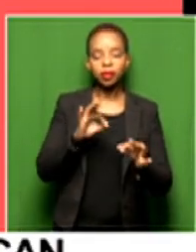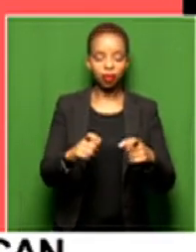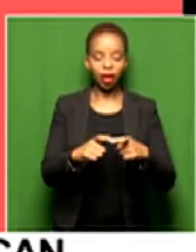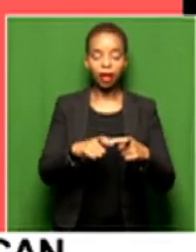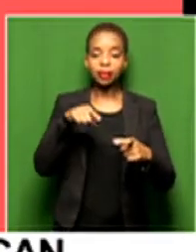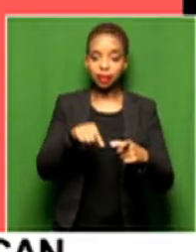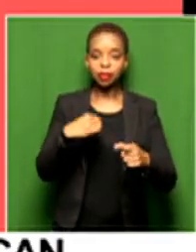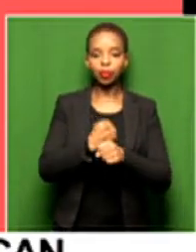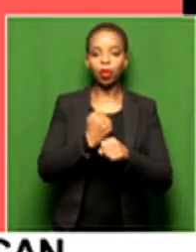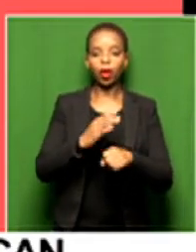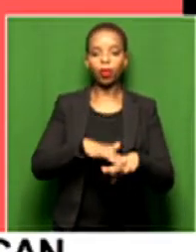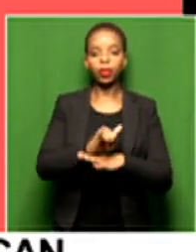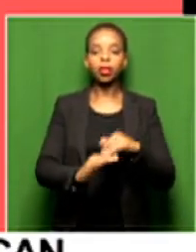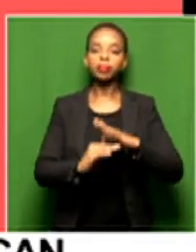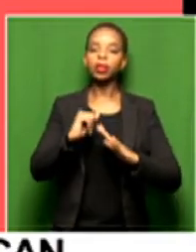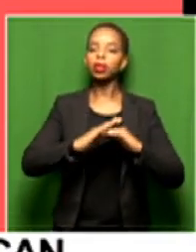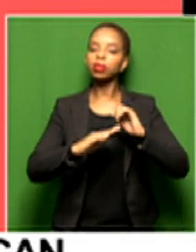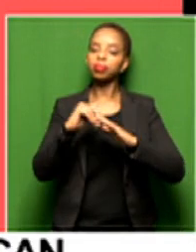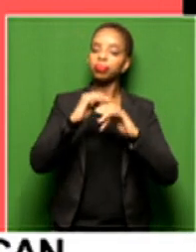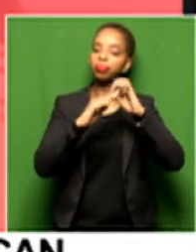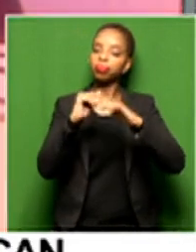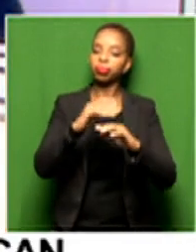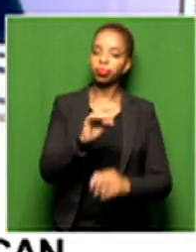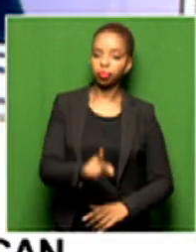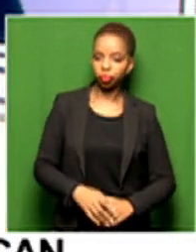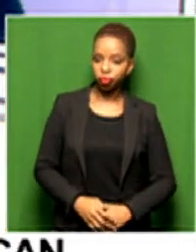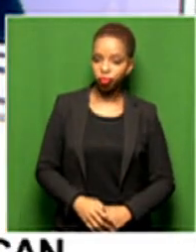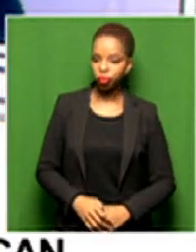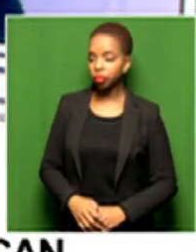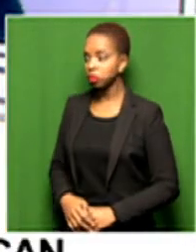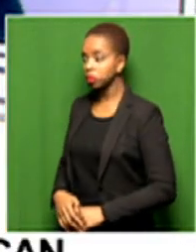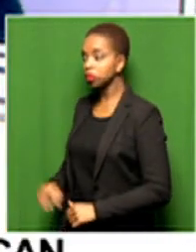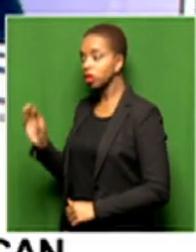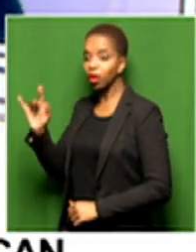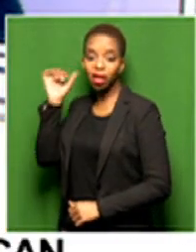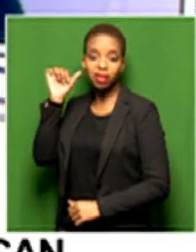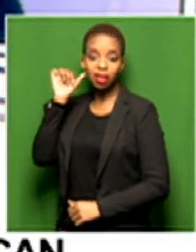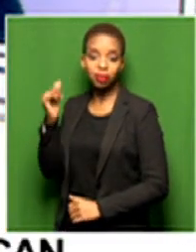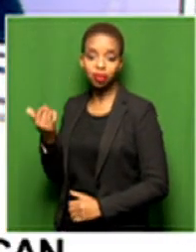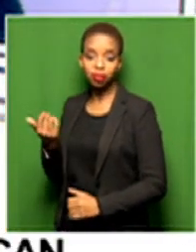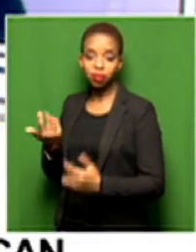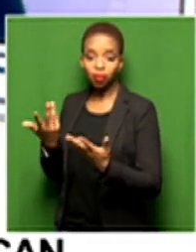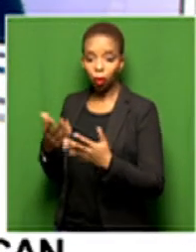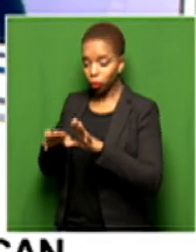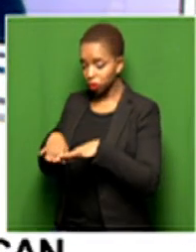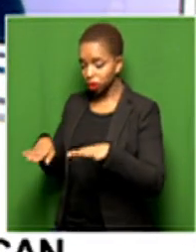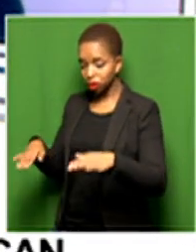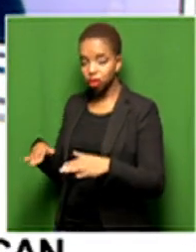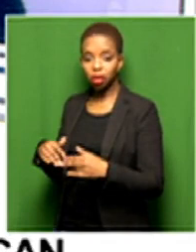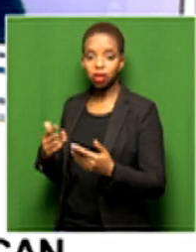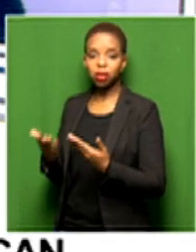on building into our application. Does it come with any sound effects? I mean, for those children